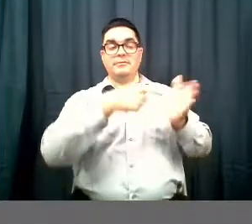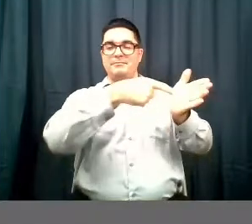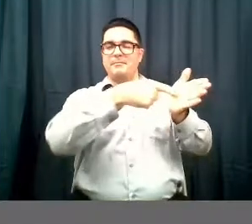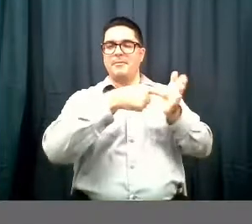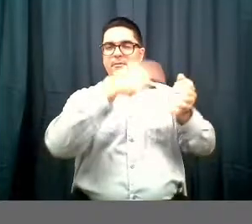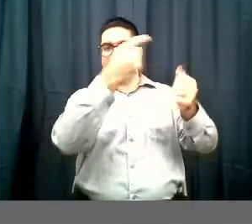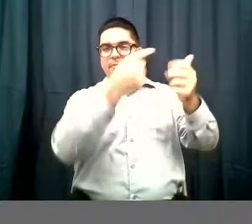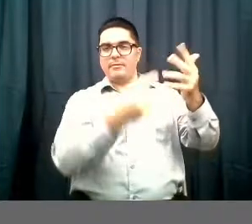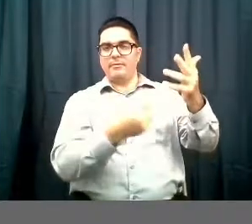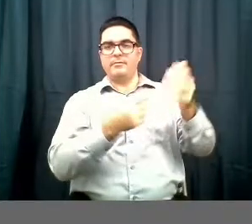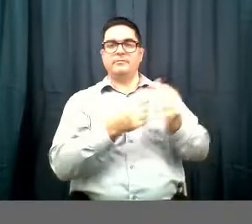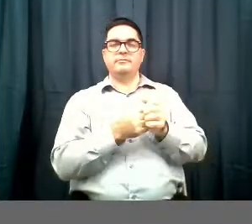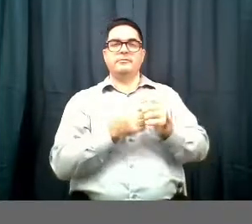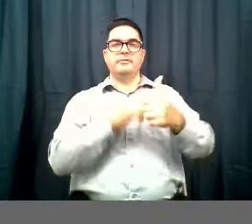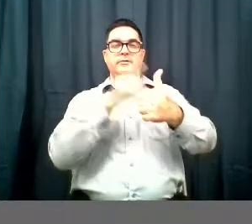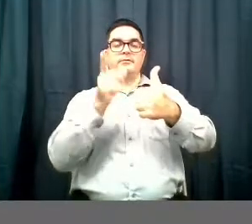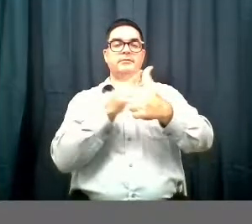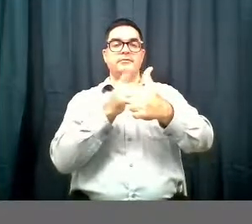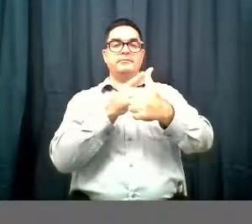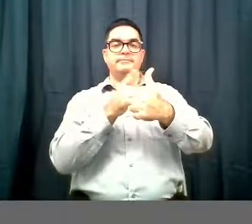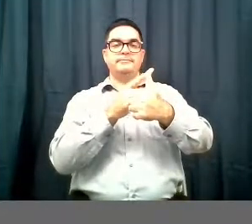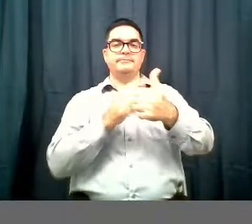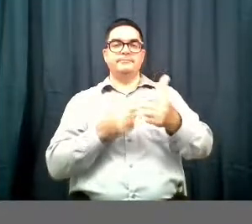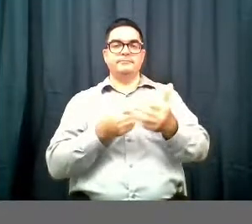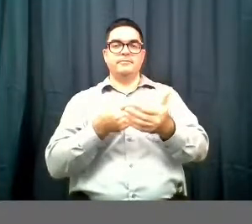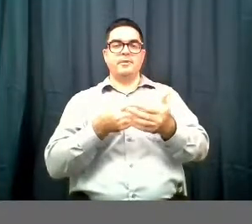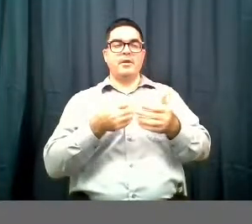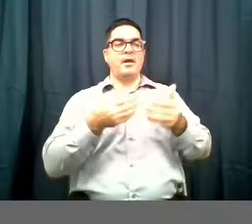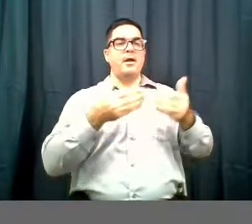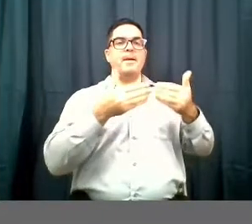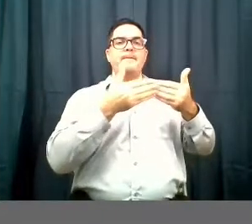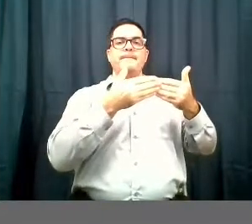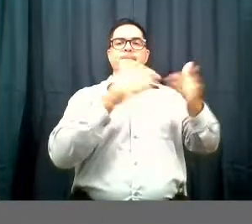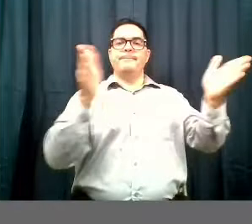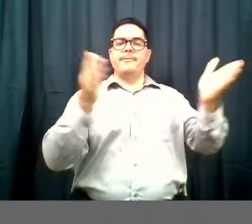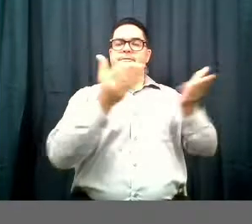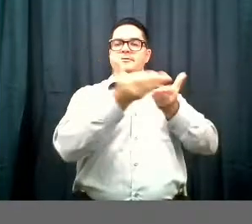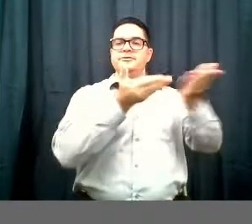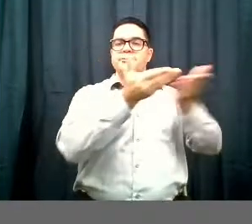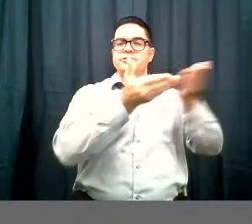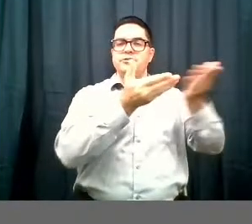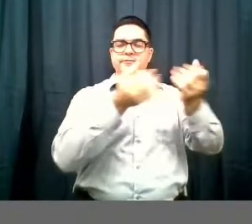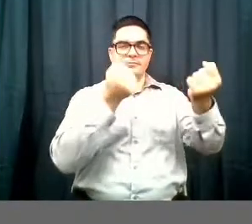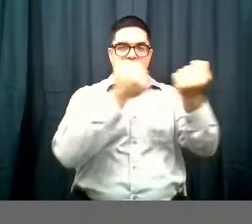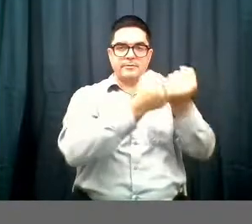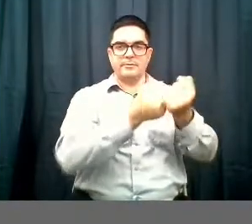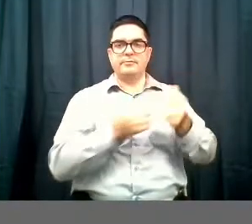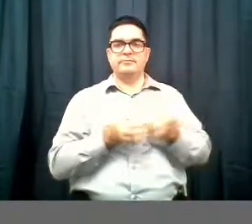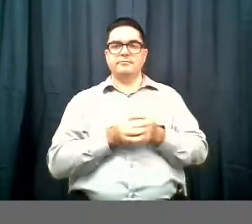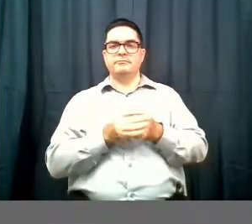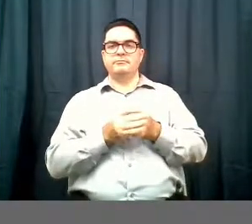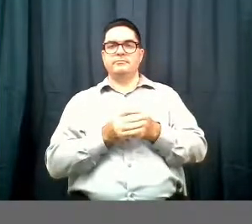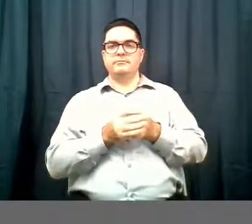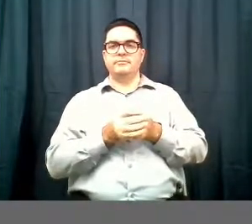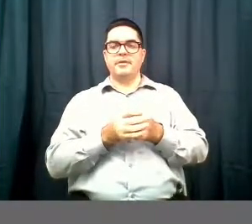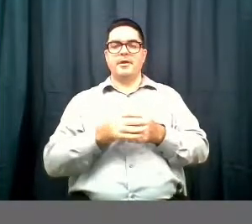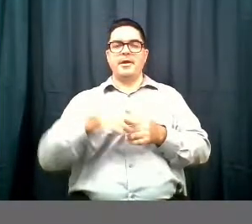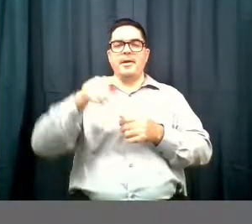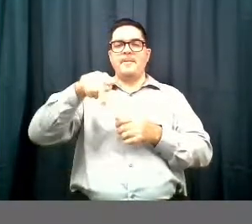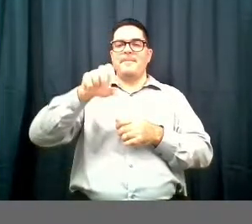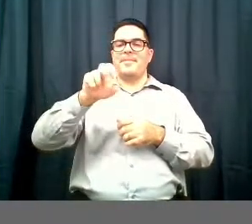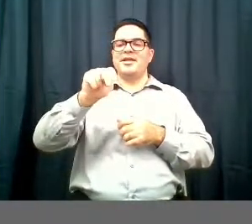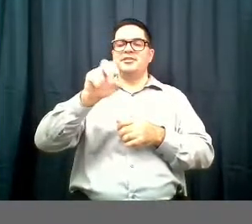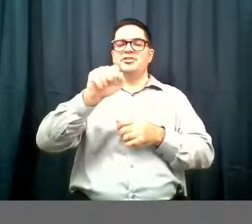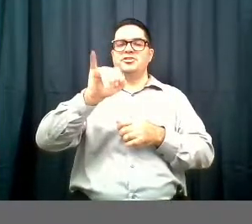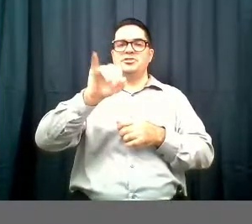to 1, ensure the funding of essential public services, 2, provide adequate funding for public pension systems,